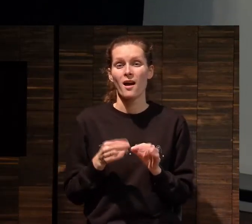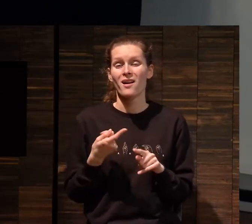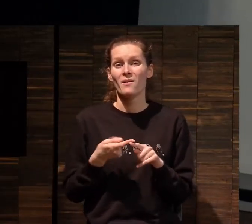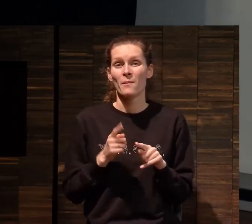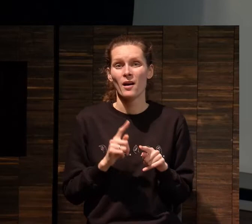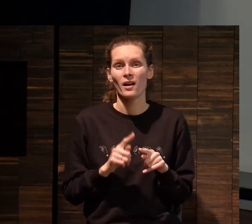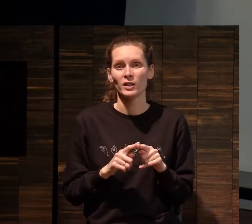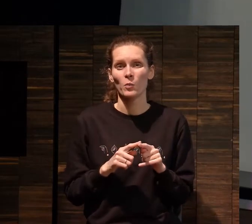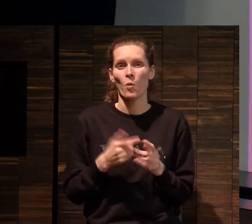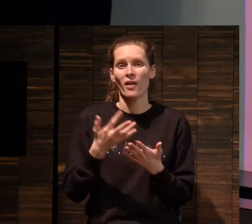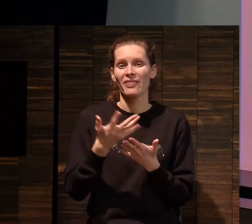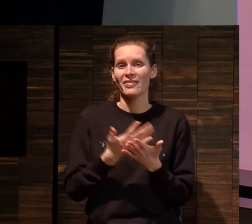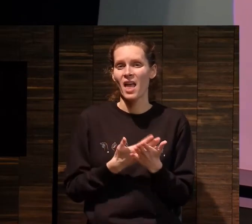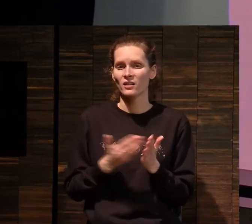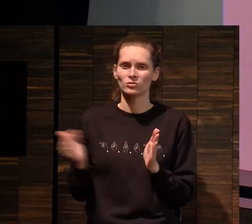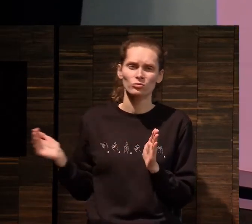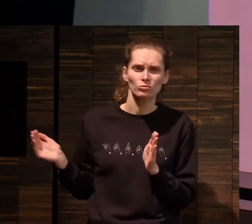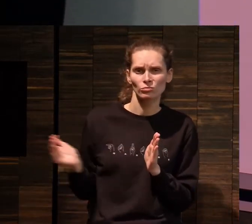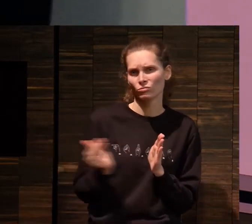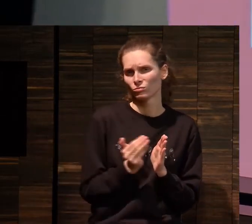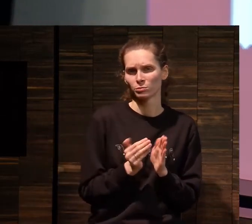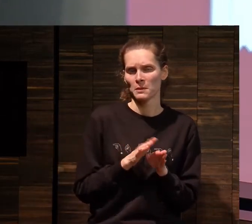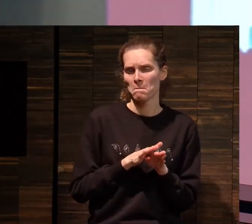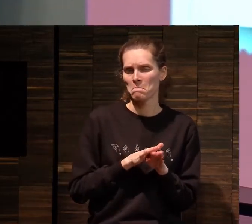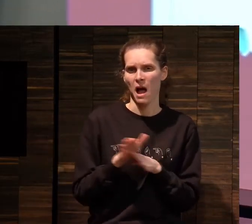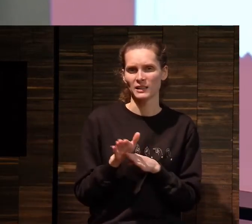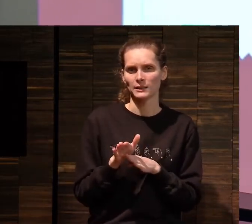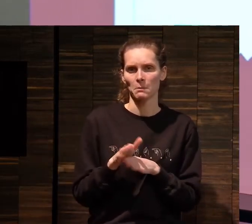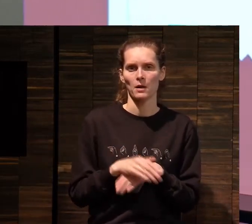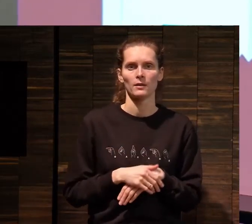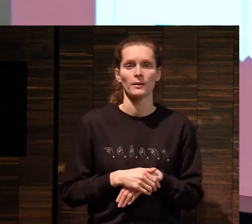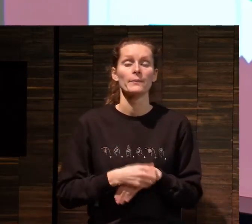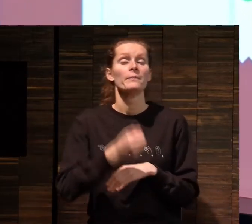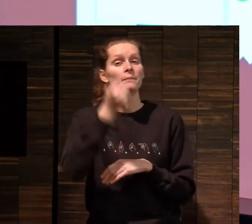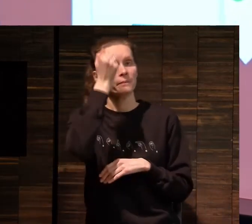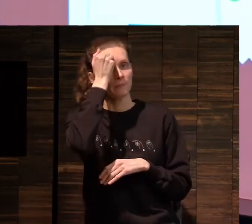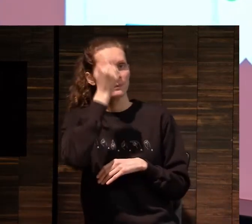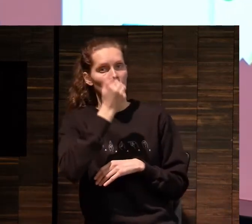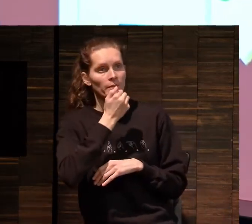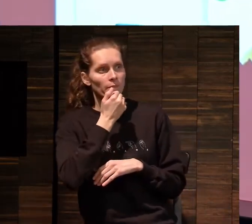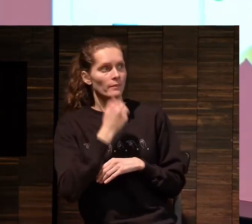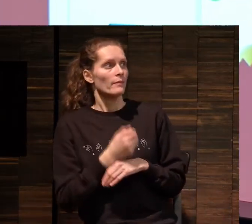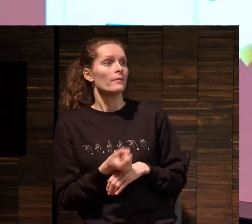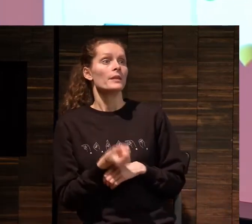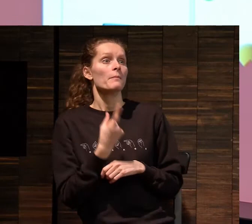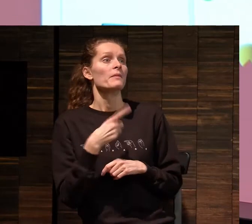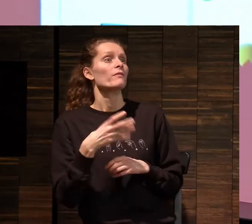website. It is really difficult. So please keep it as short as possible.